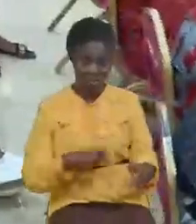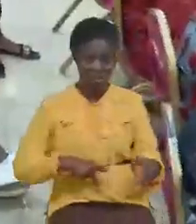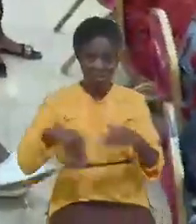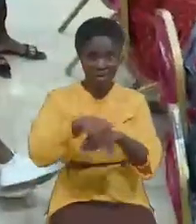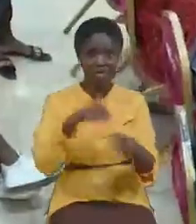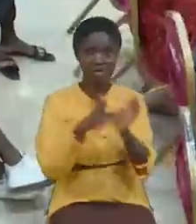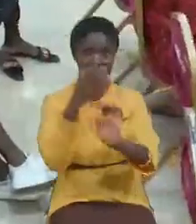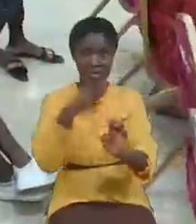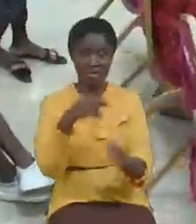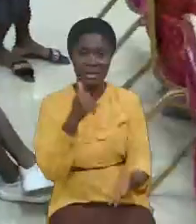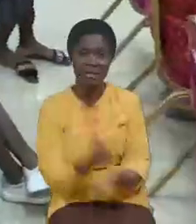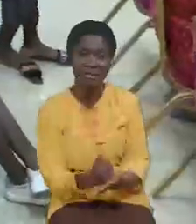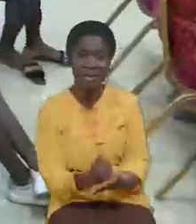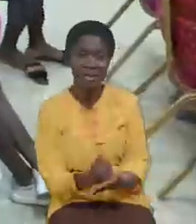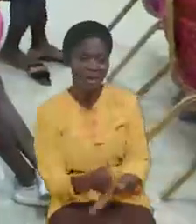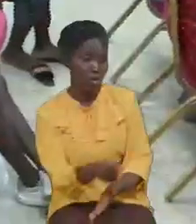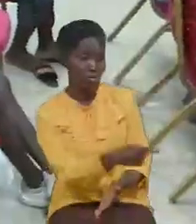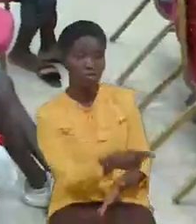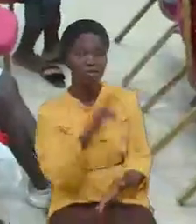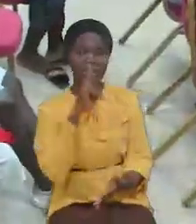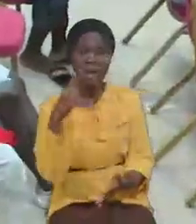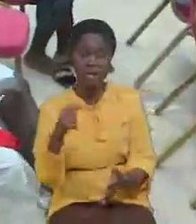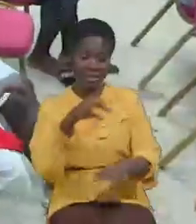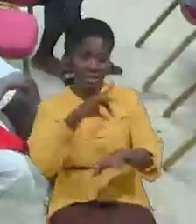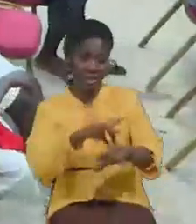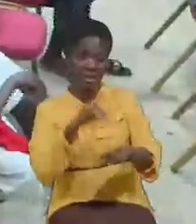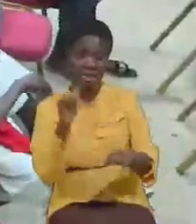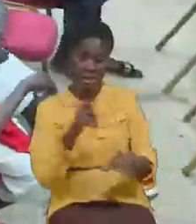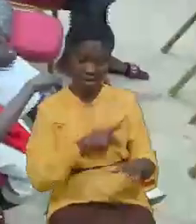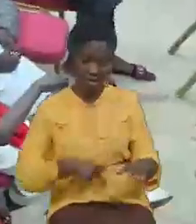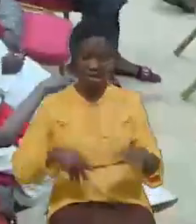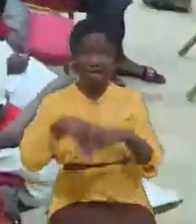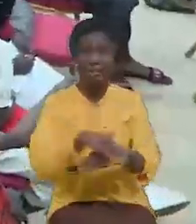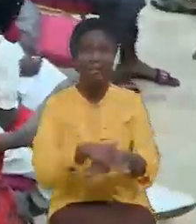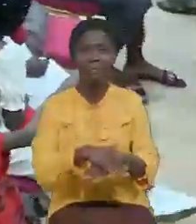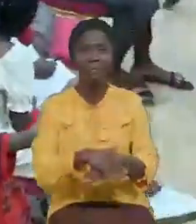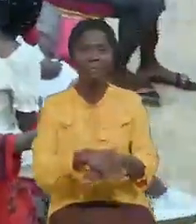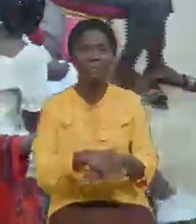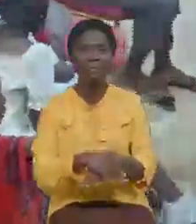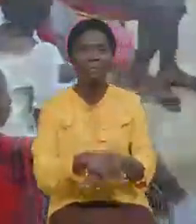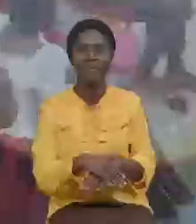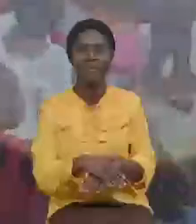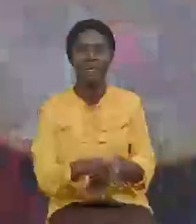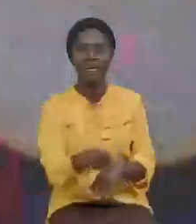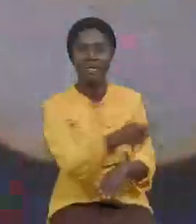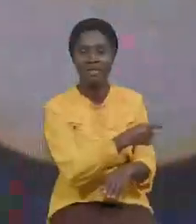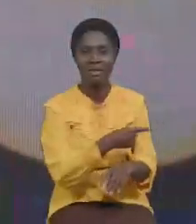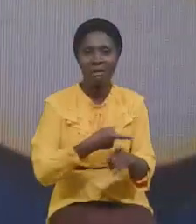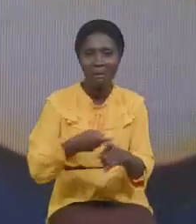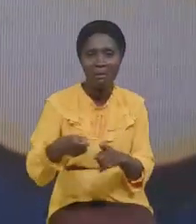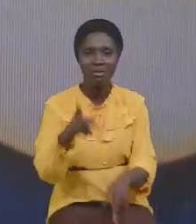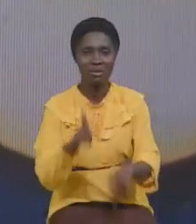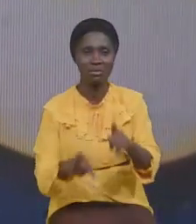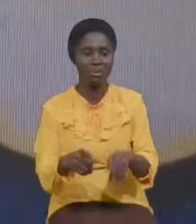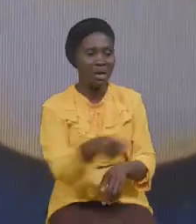kingdom. Those are the earthly kingdoms. They hurt people, they harm people,